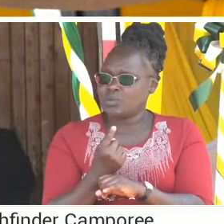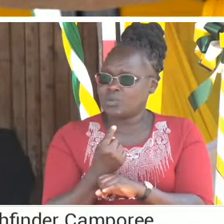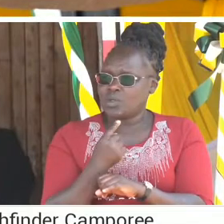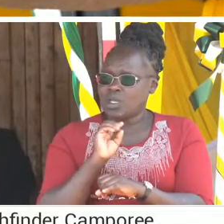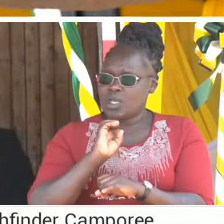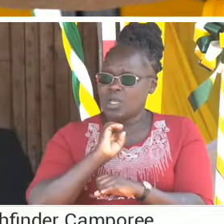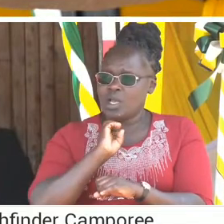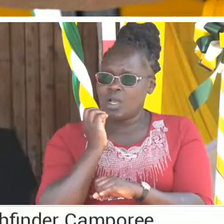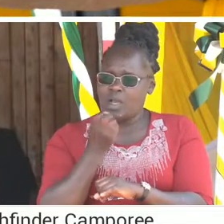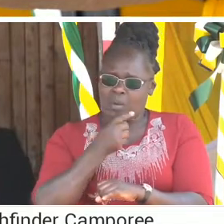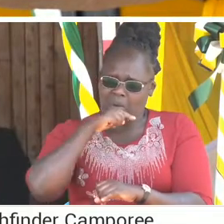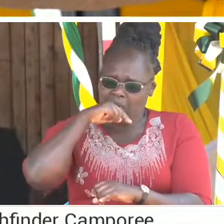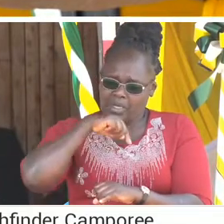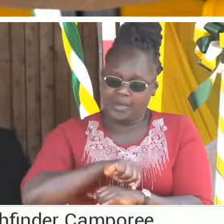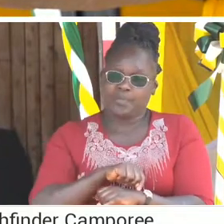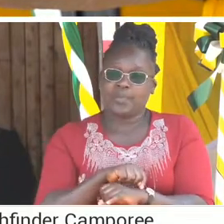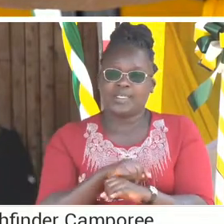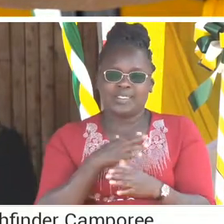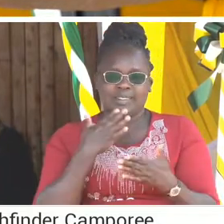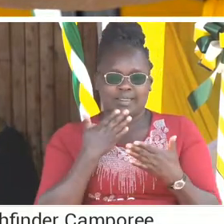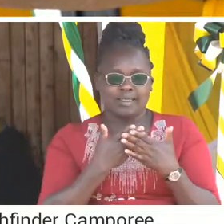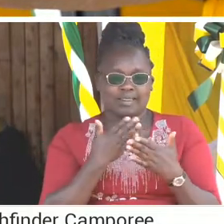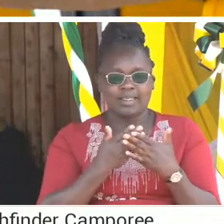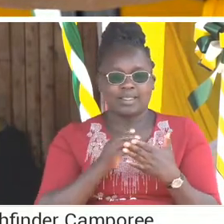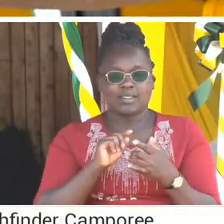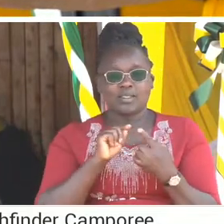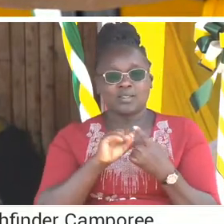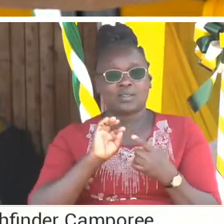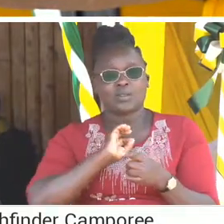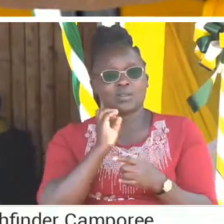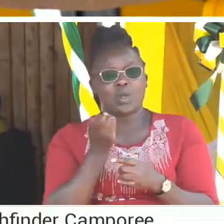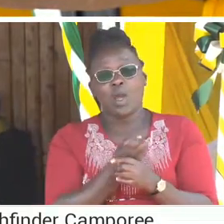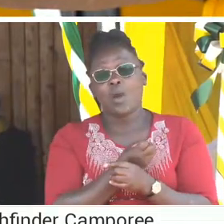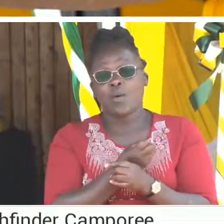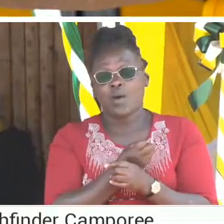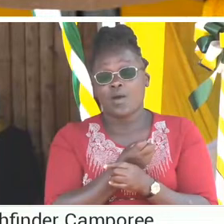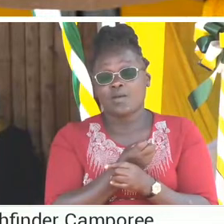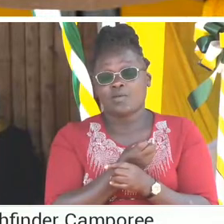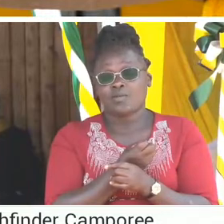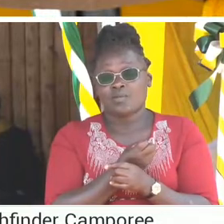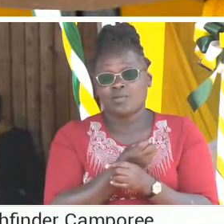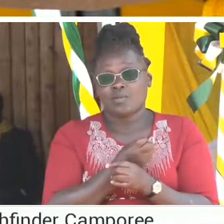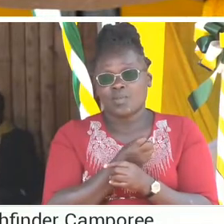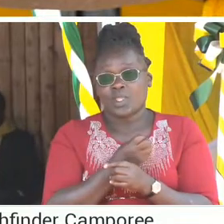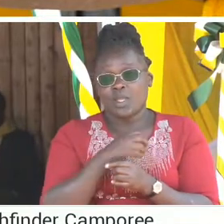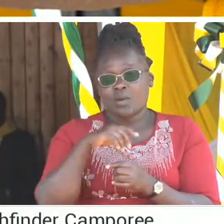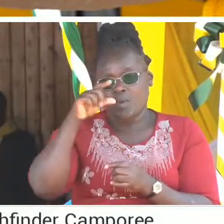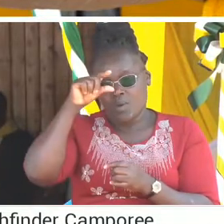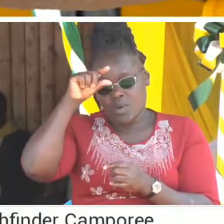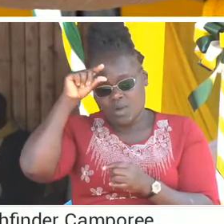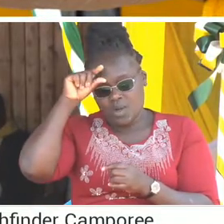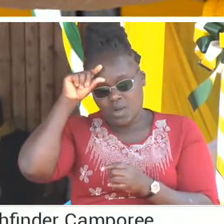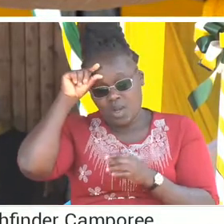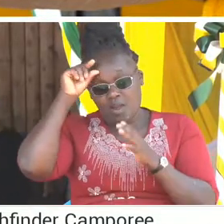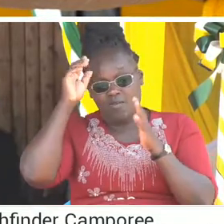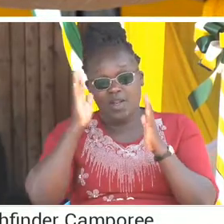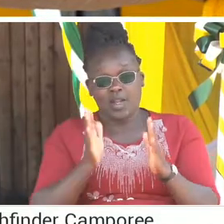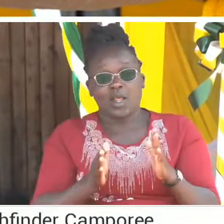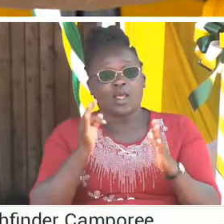Her Excellency, and today is representing the Governor of Nandi, His